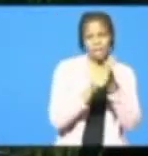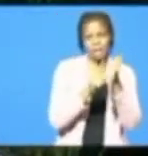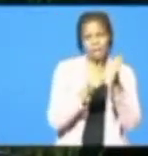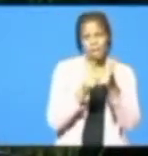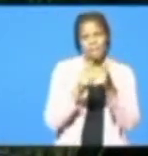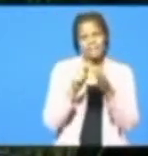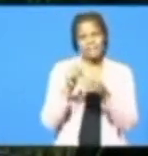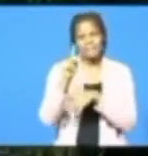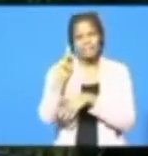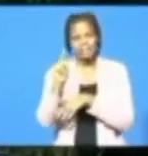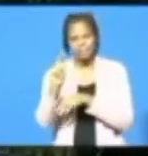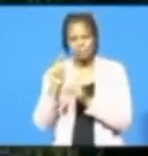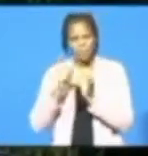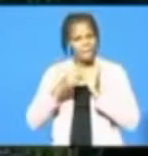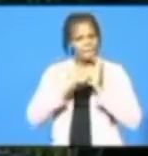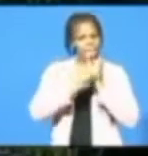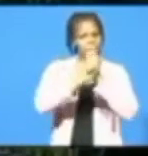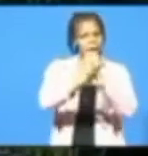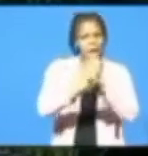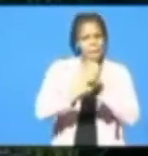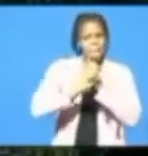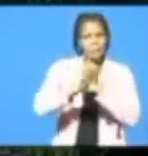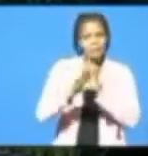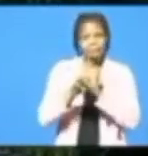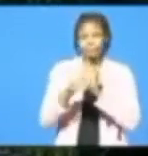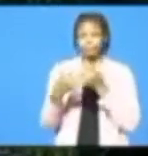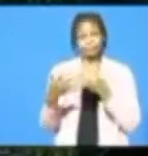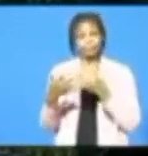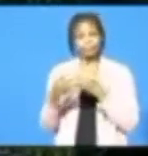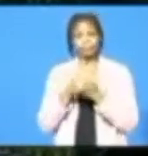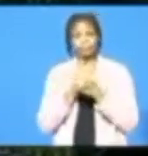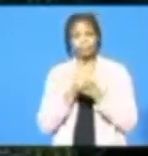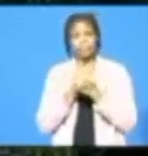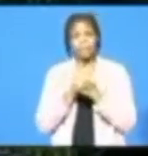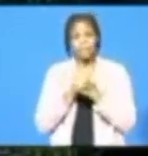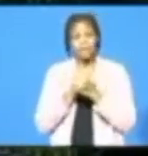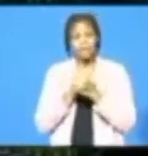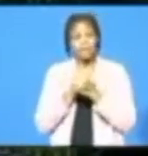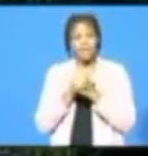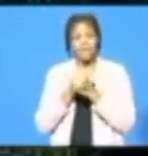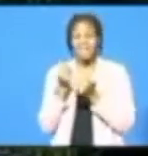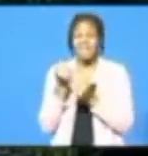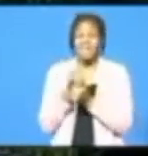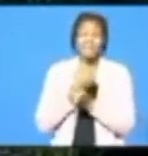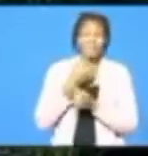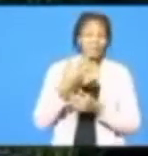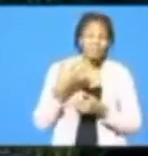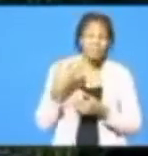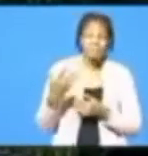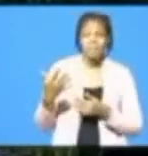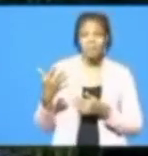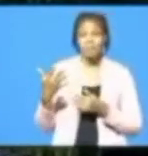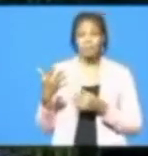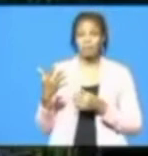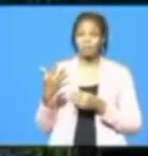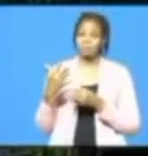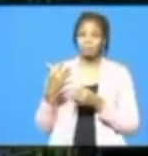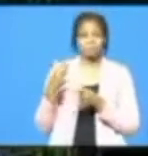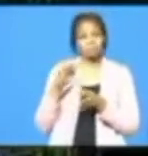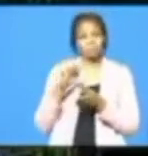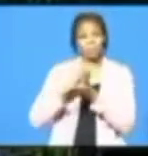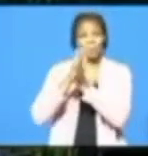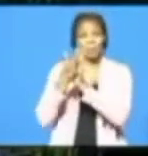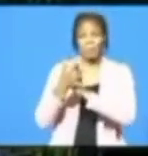vulgarized, advertisement is sensualized, everything is sexualized